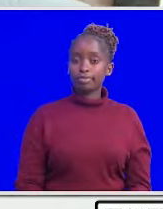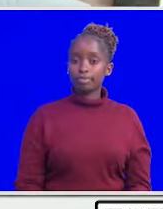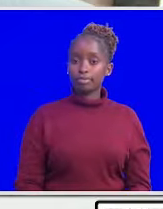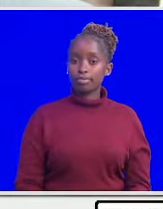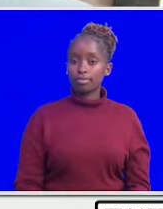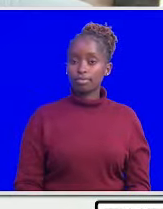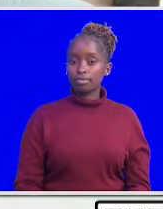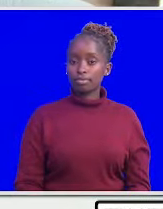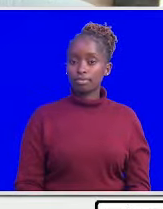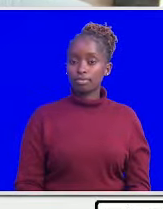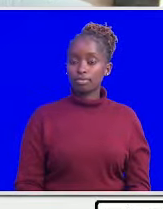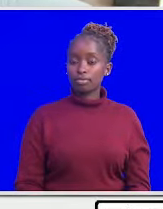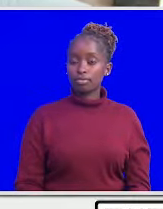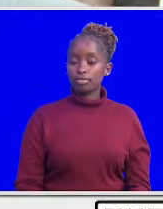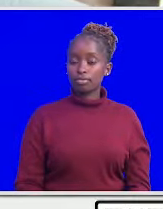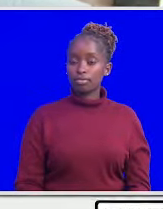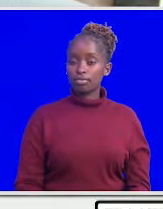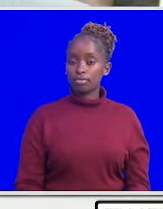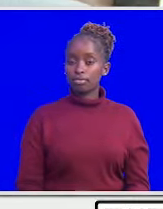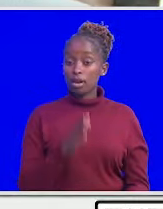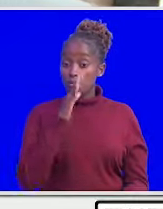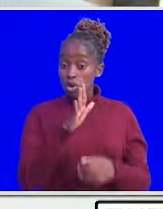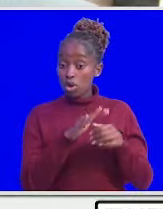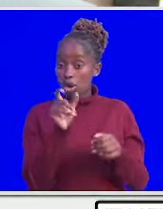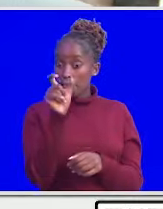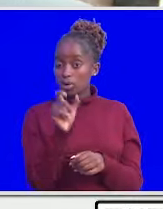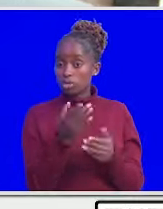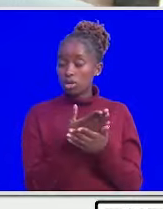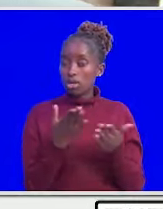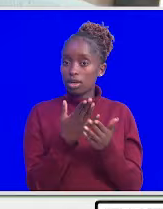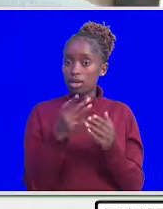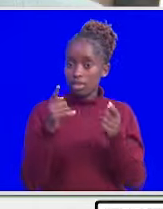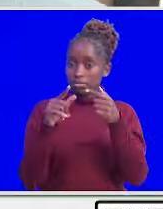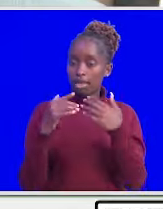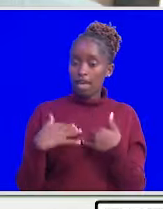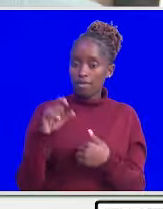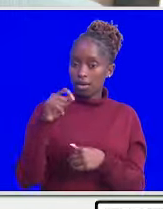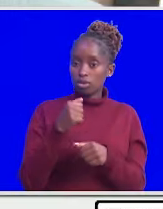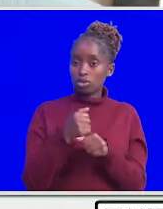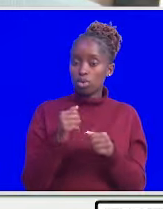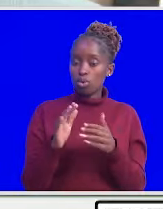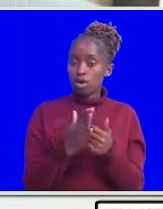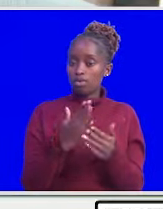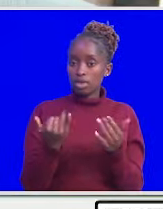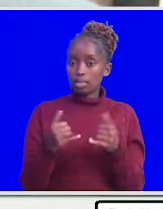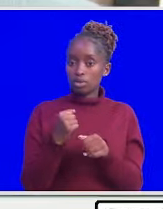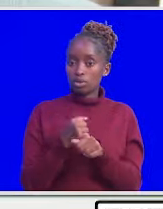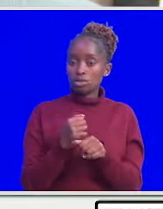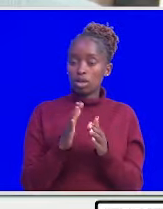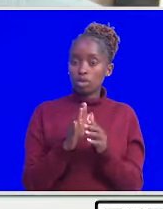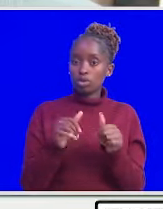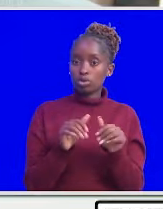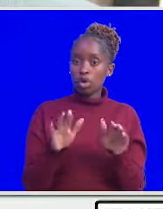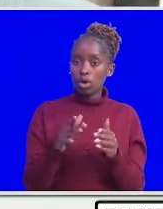Delaru was not told to close down by anybody in government. They looked at their operations. And by the way, National Kenyan,